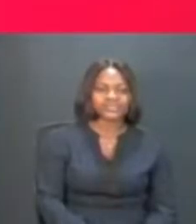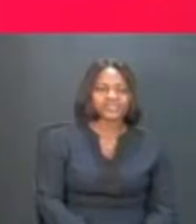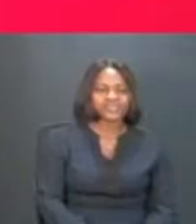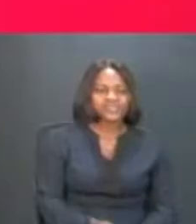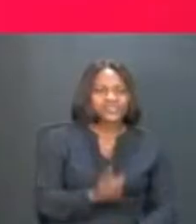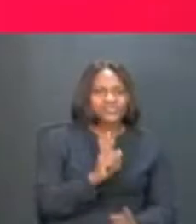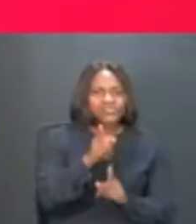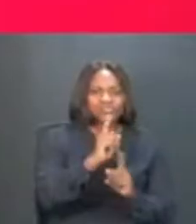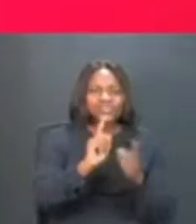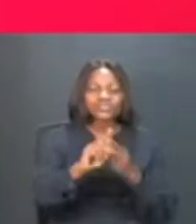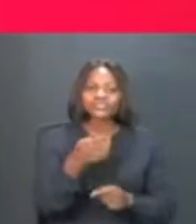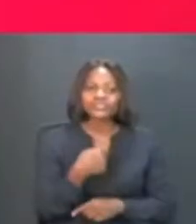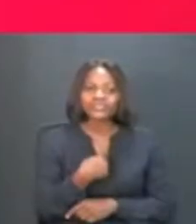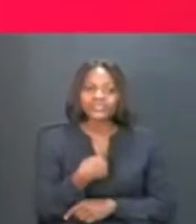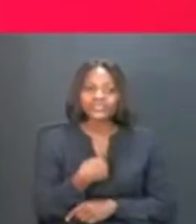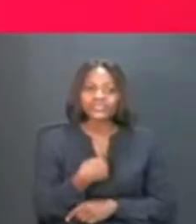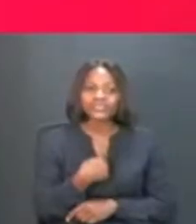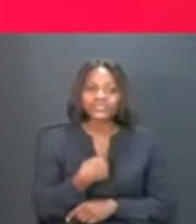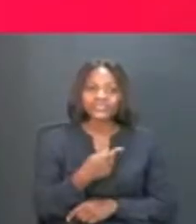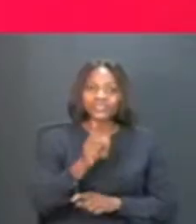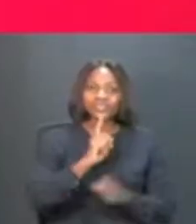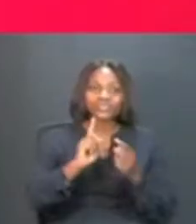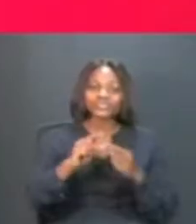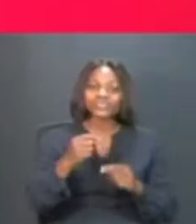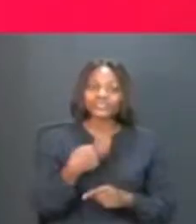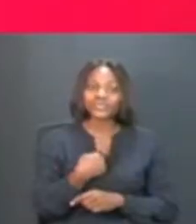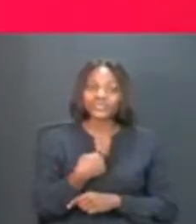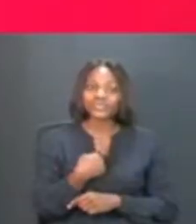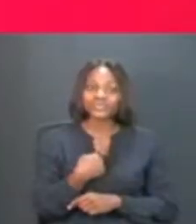Mr. Speaker, Mr. Speaker. Were you talking to me?